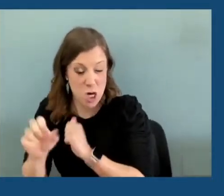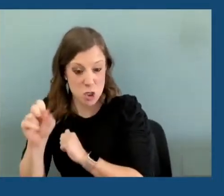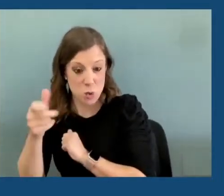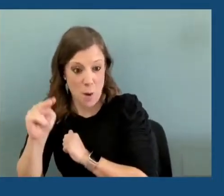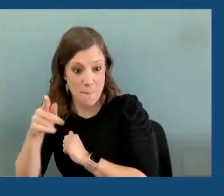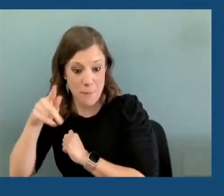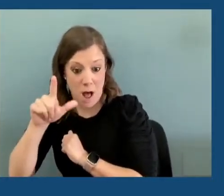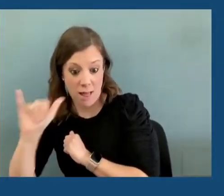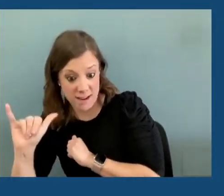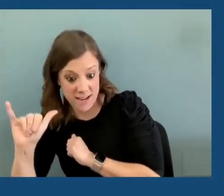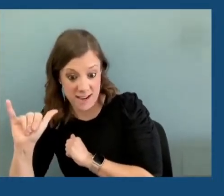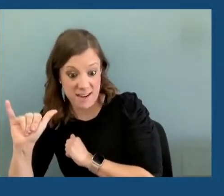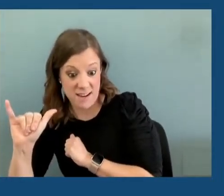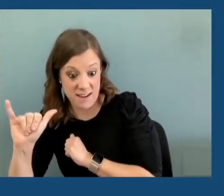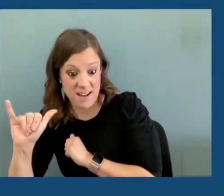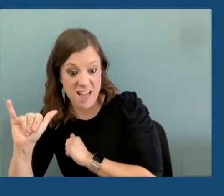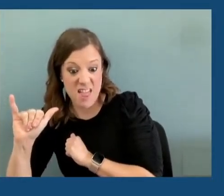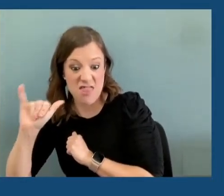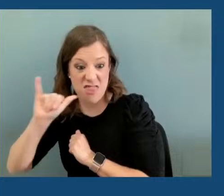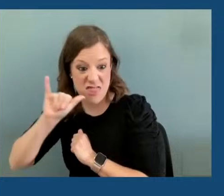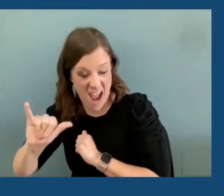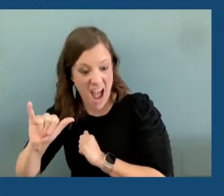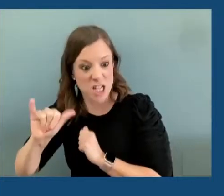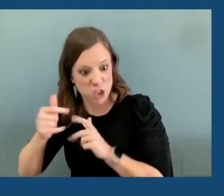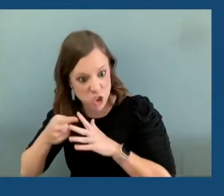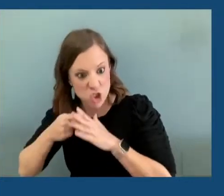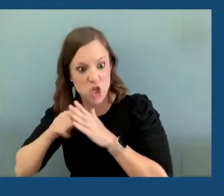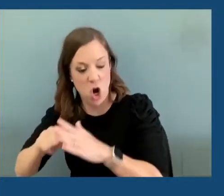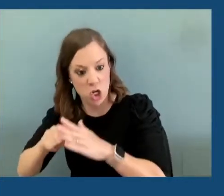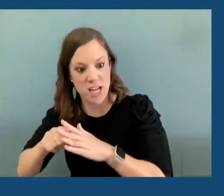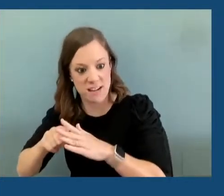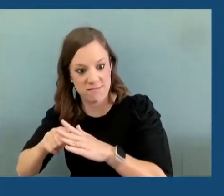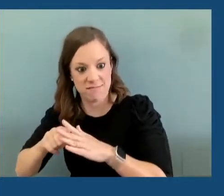we still like to say we are the epicenter of the